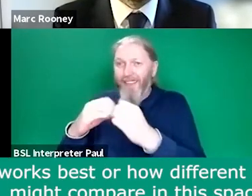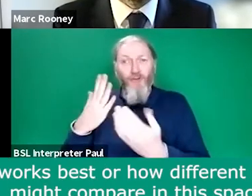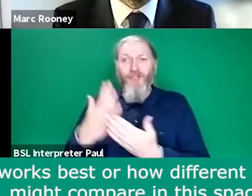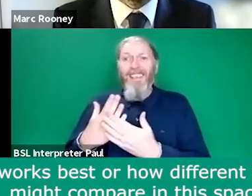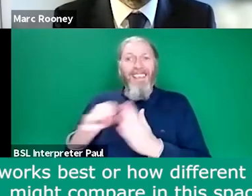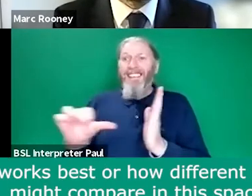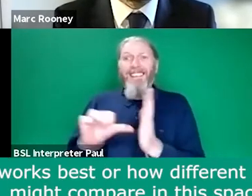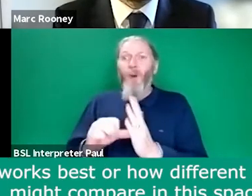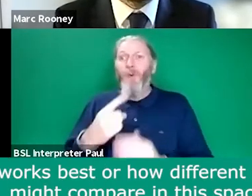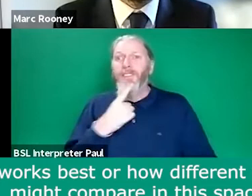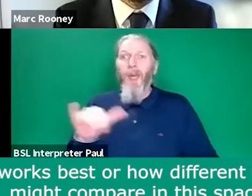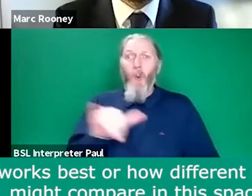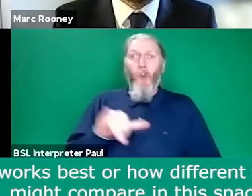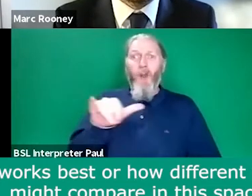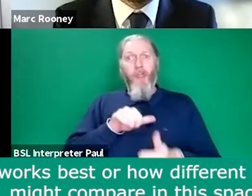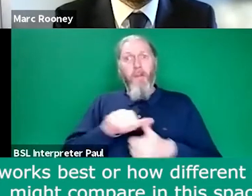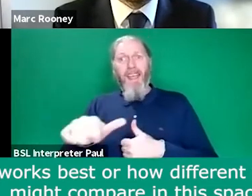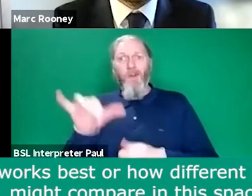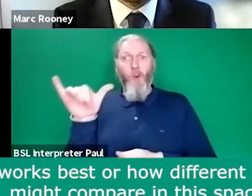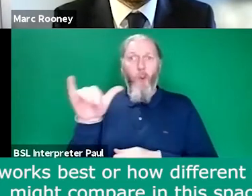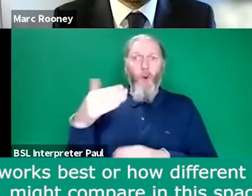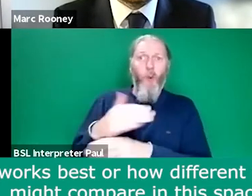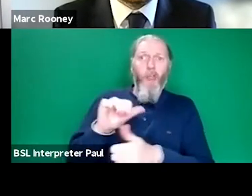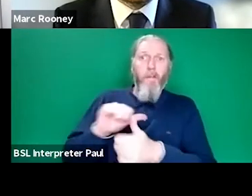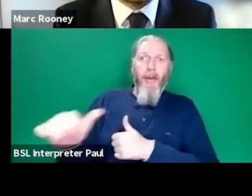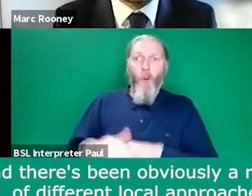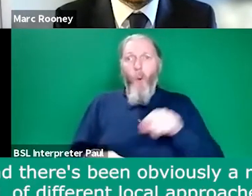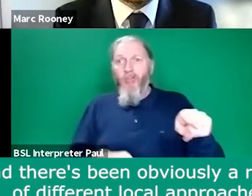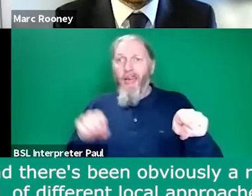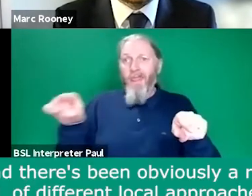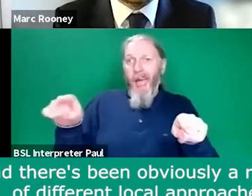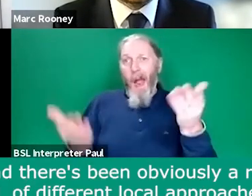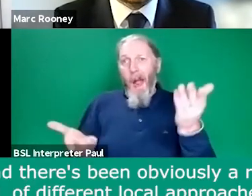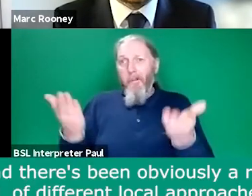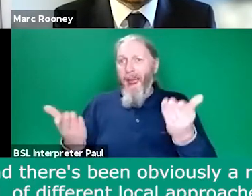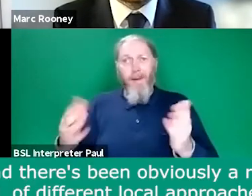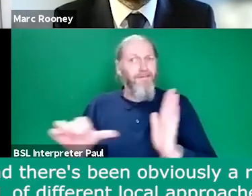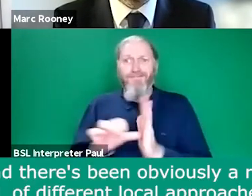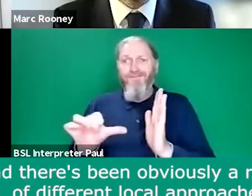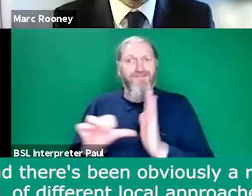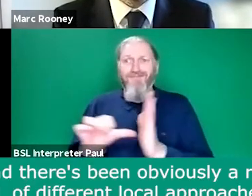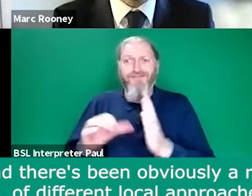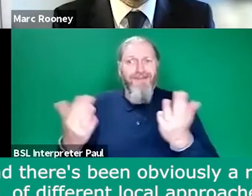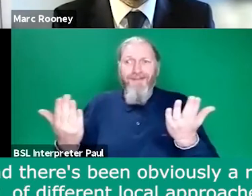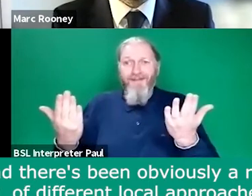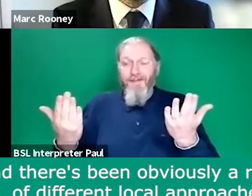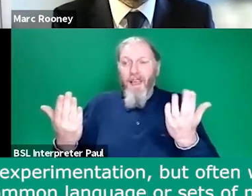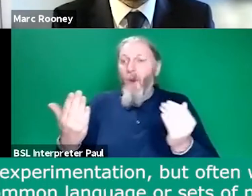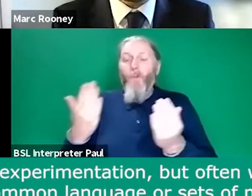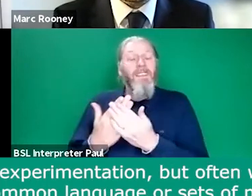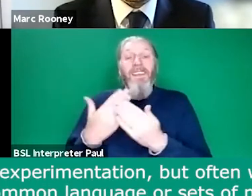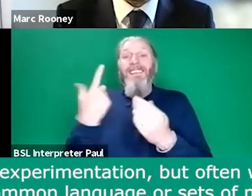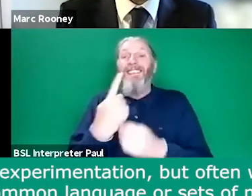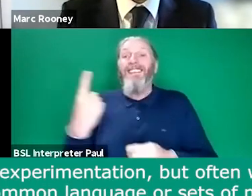or how different versions might compare in this space. And there's been obviously a range of different local approaches